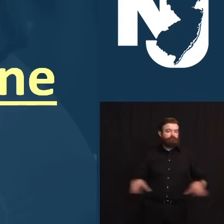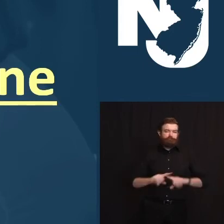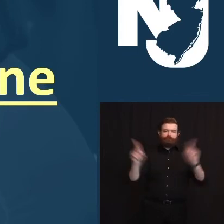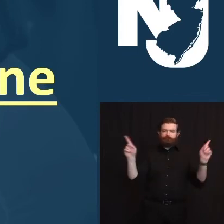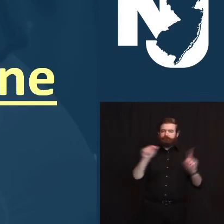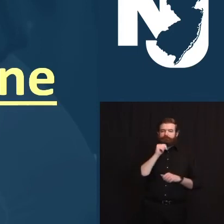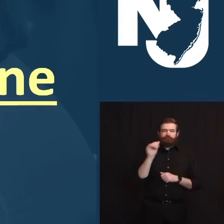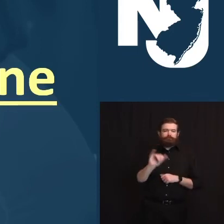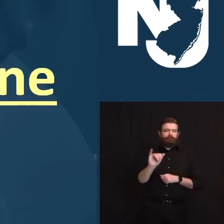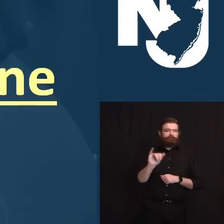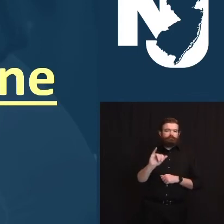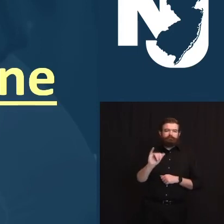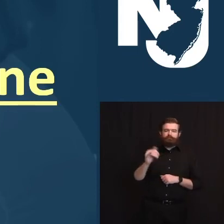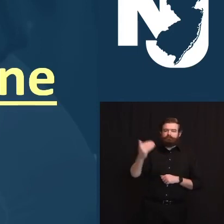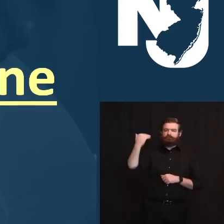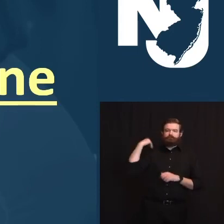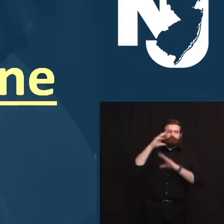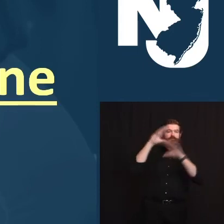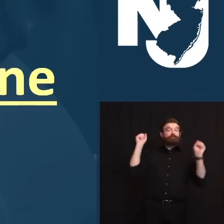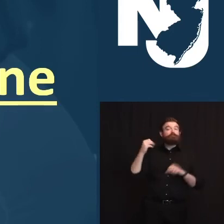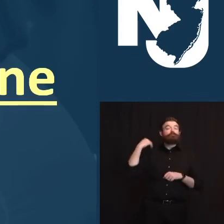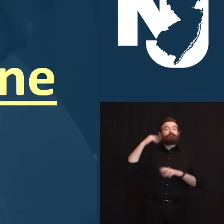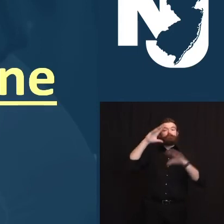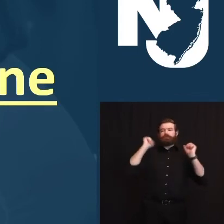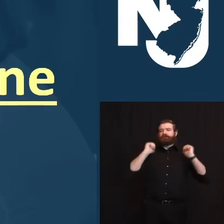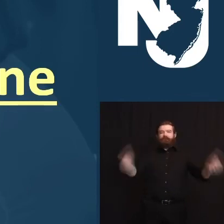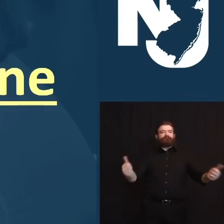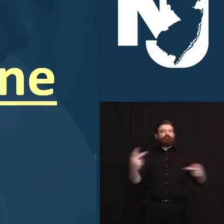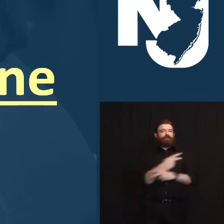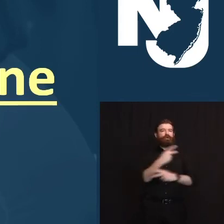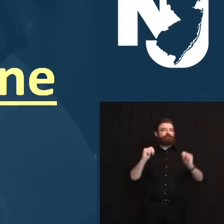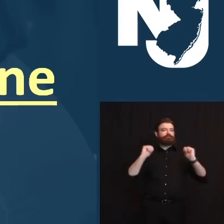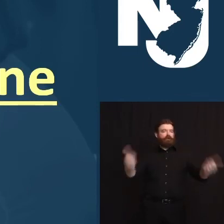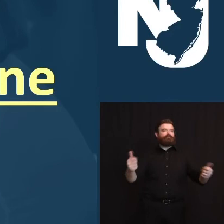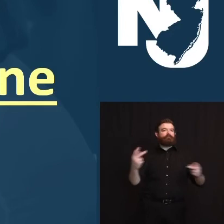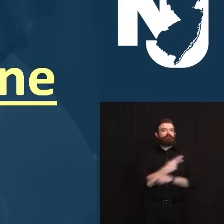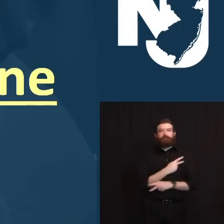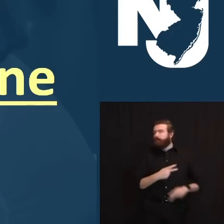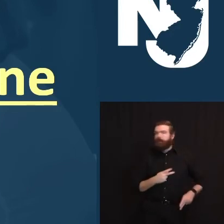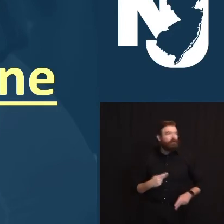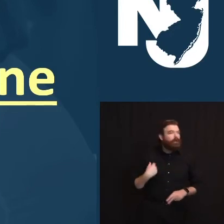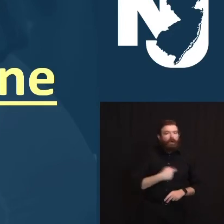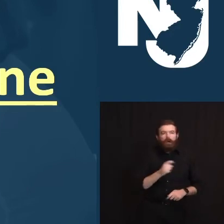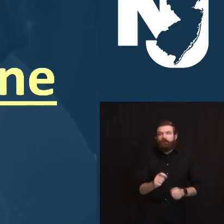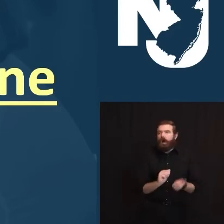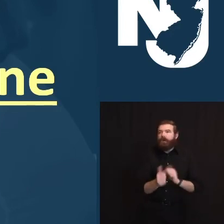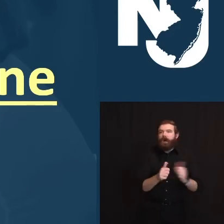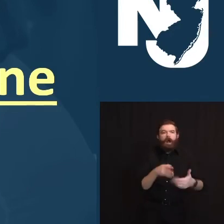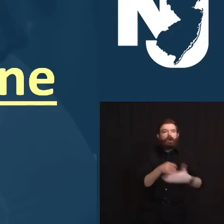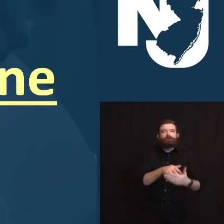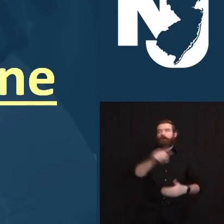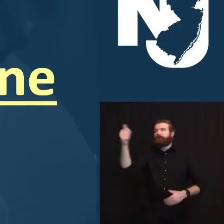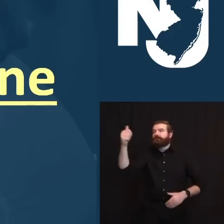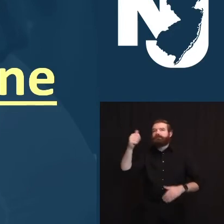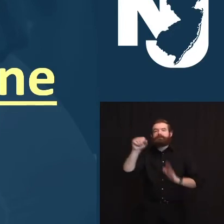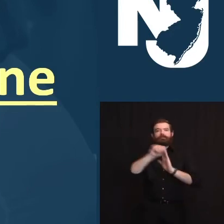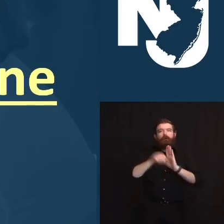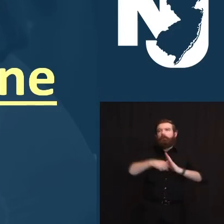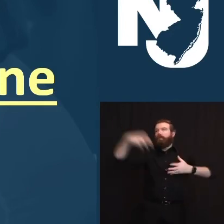states to figure it out, sometimes putting us in direct competition with each other. That is no way to face a